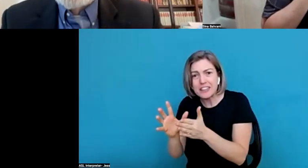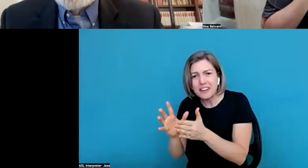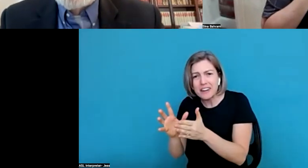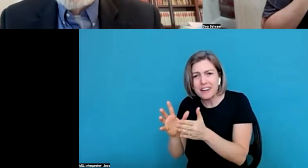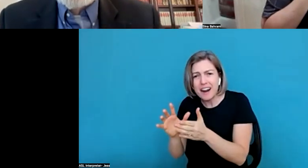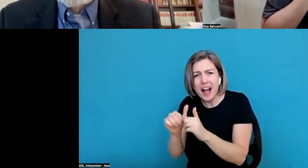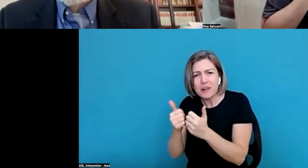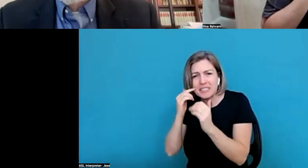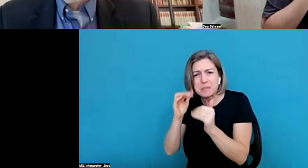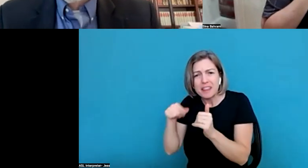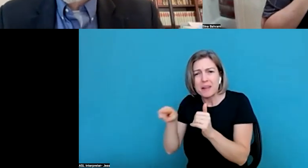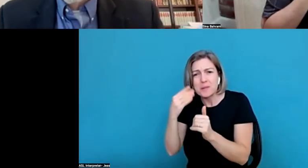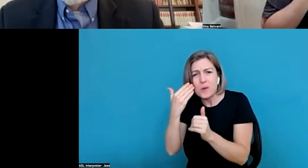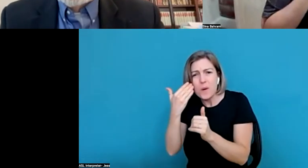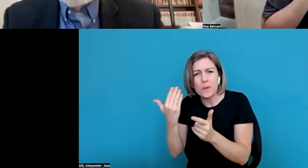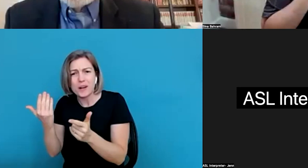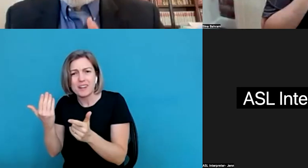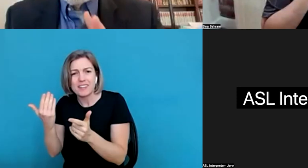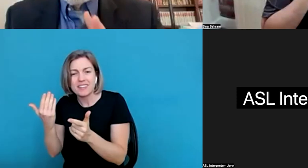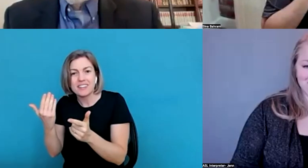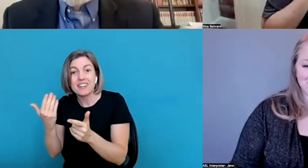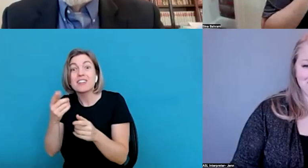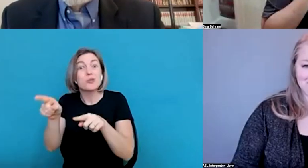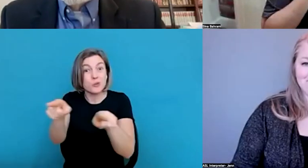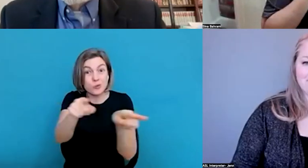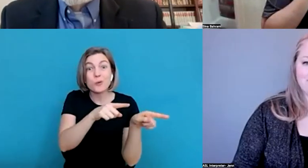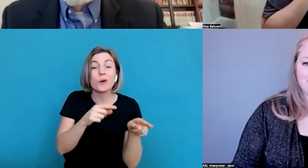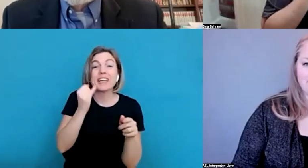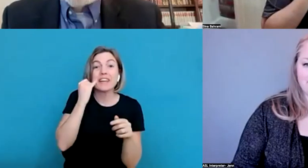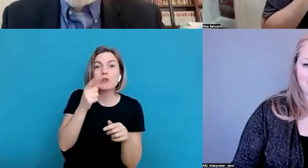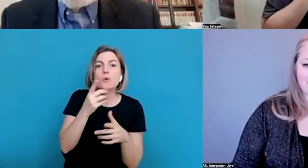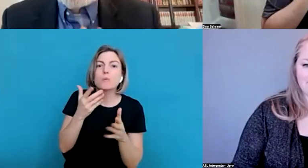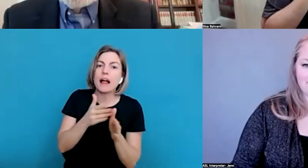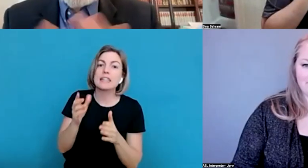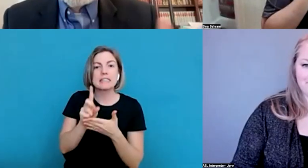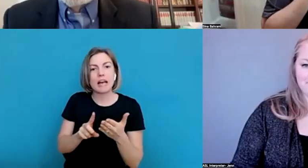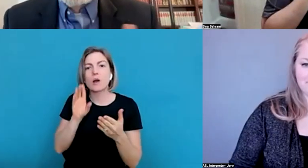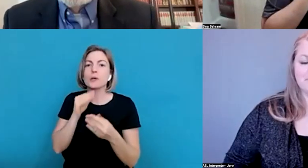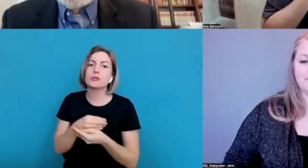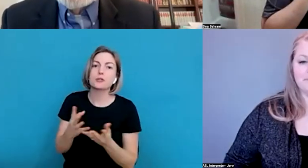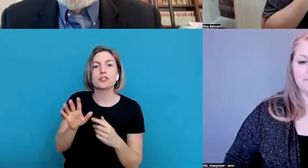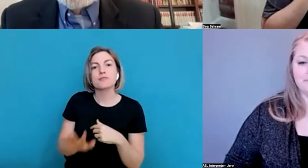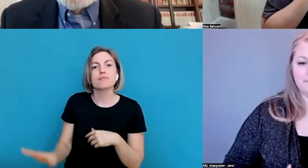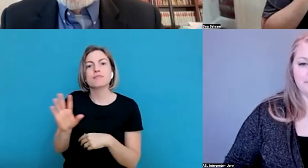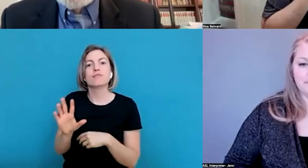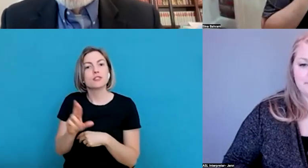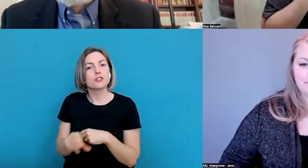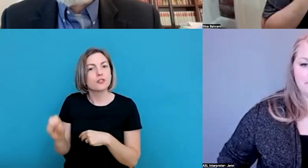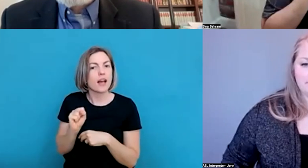one of you probably the same thing? If somebody said, here you're going to design something and it's going to be distributed throughout the United States,